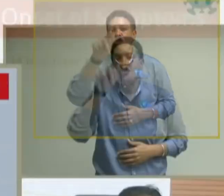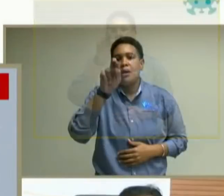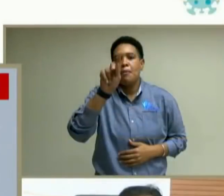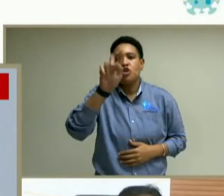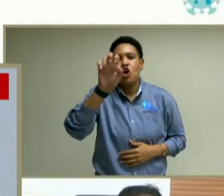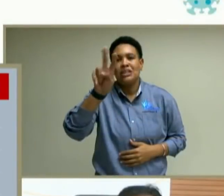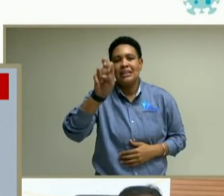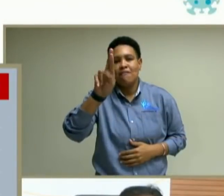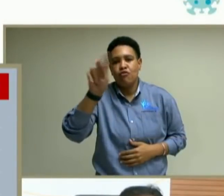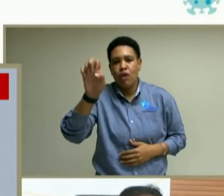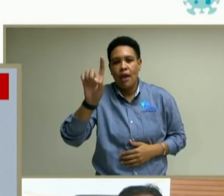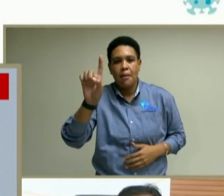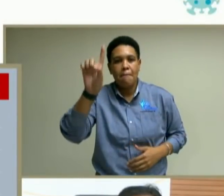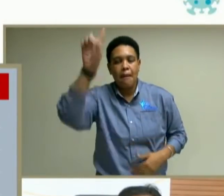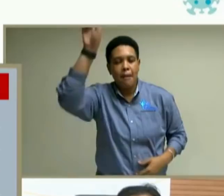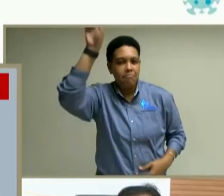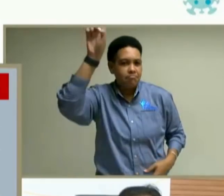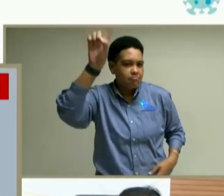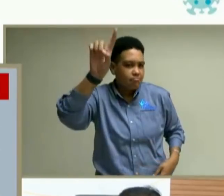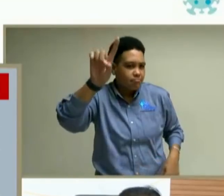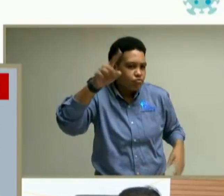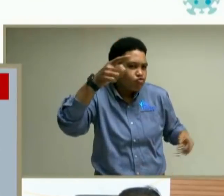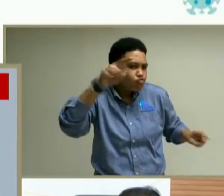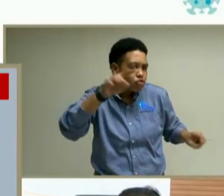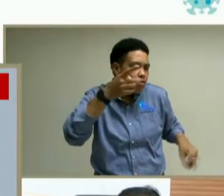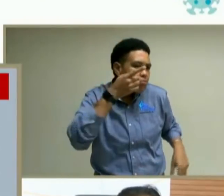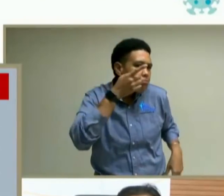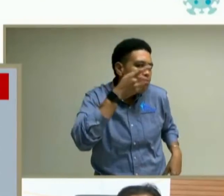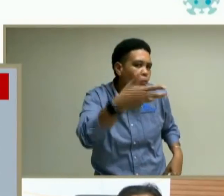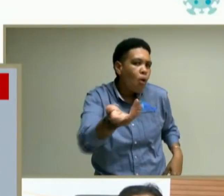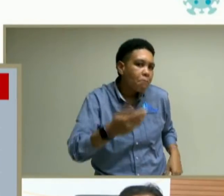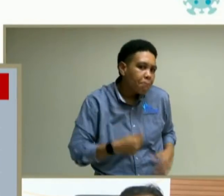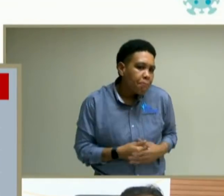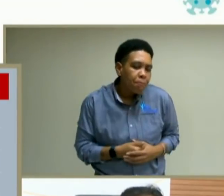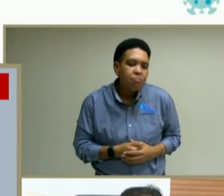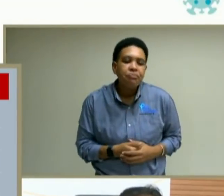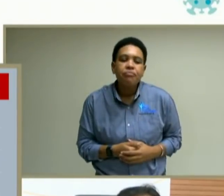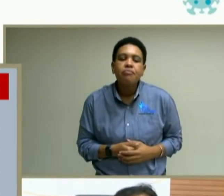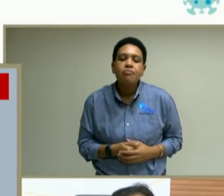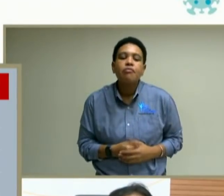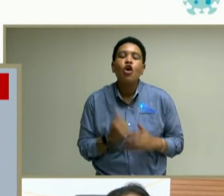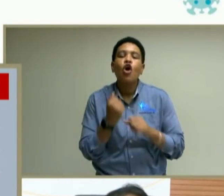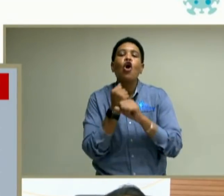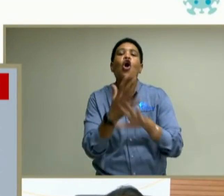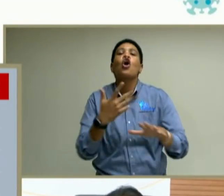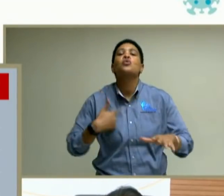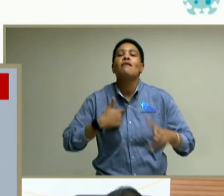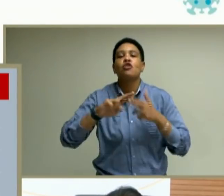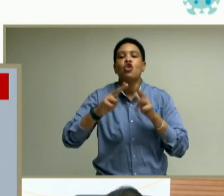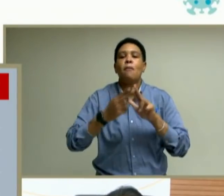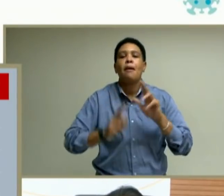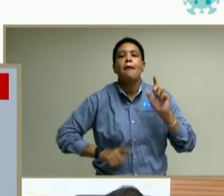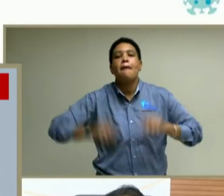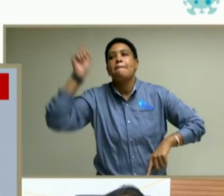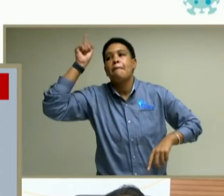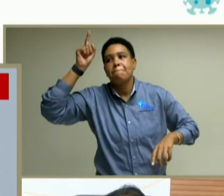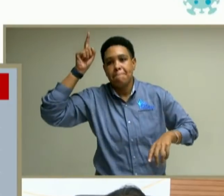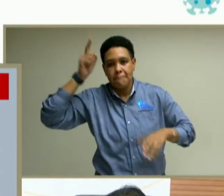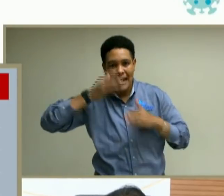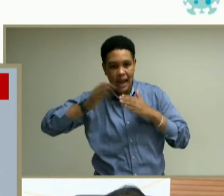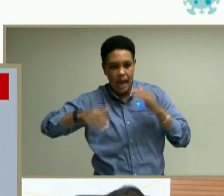up. What did that result in? It resulted in that we had a spike come to the end